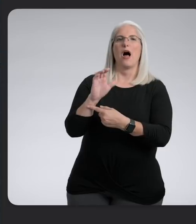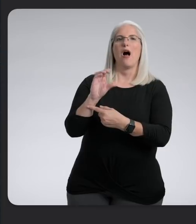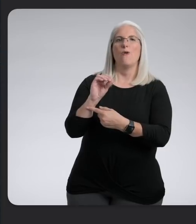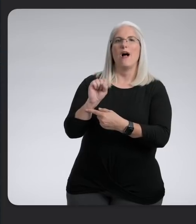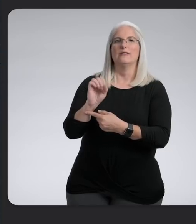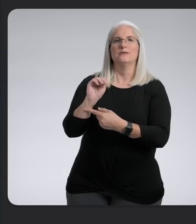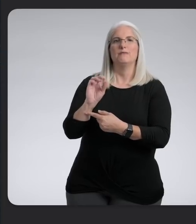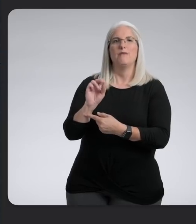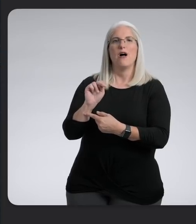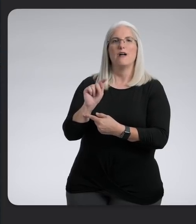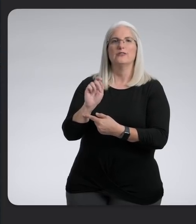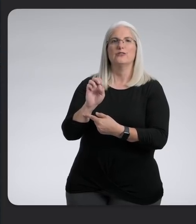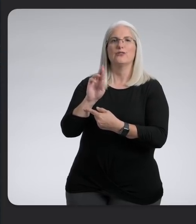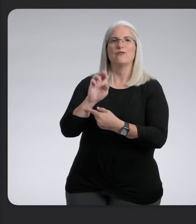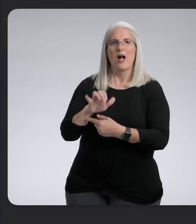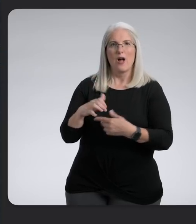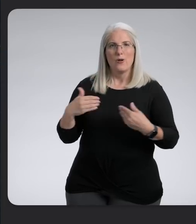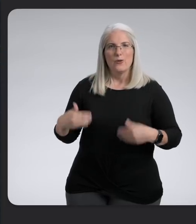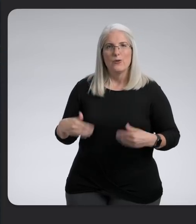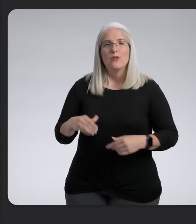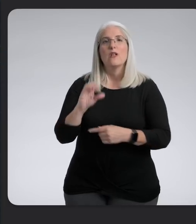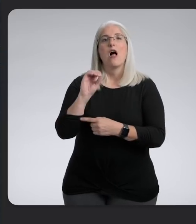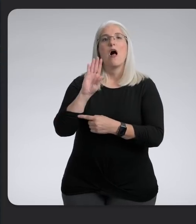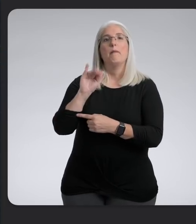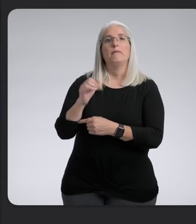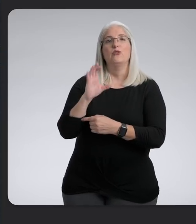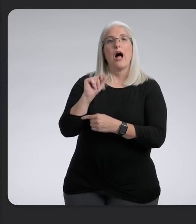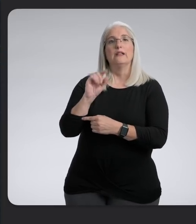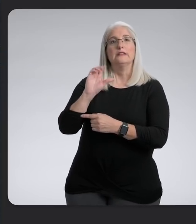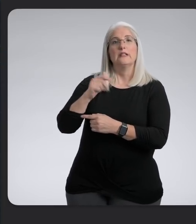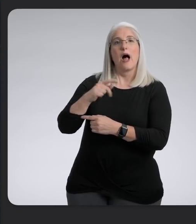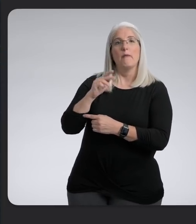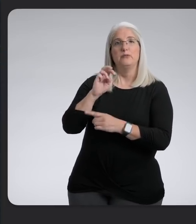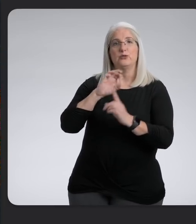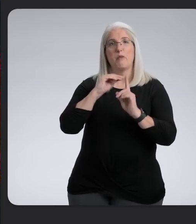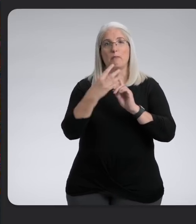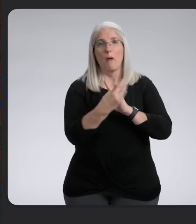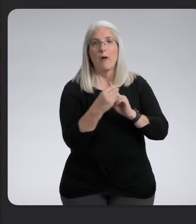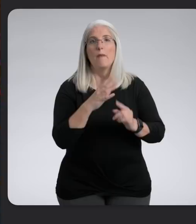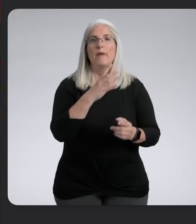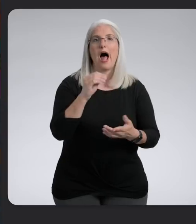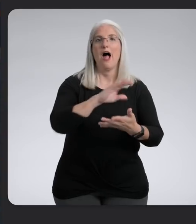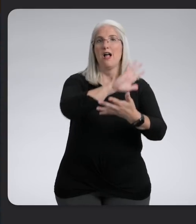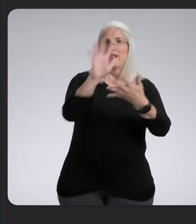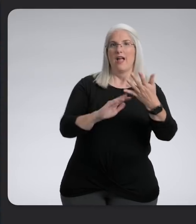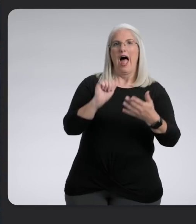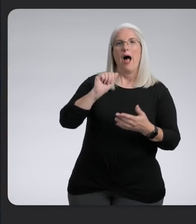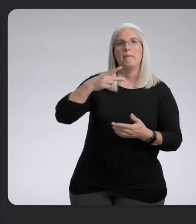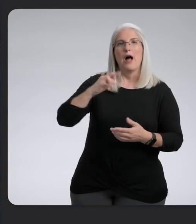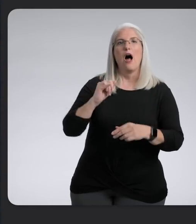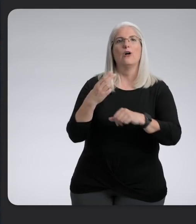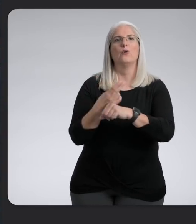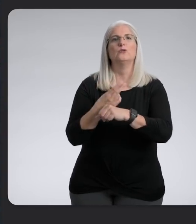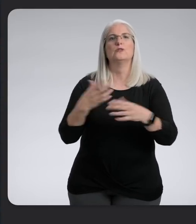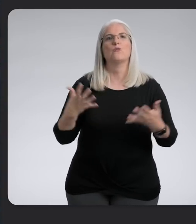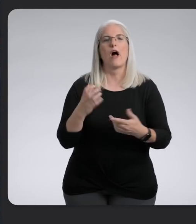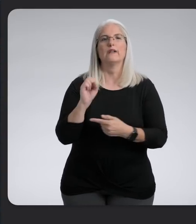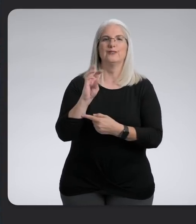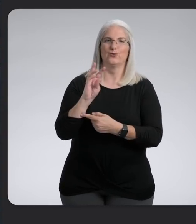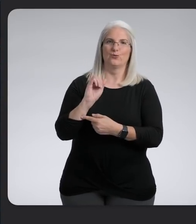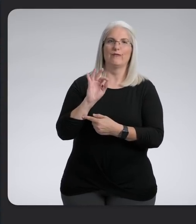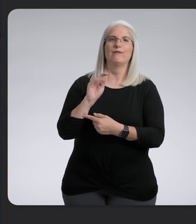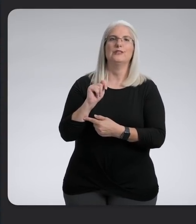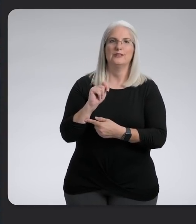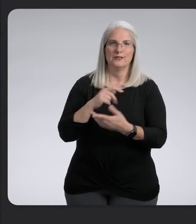talked about today are built on the Swift programming language. Swift has made a huge impact on our app ecosystem,